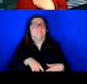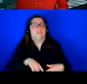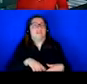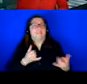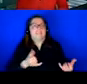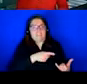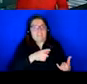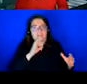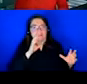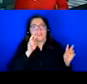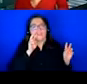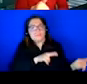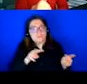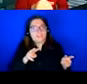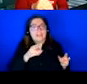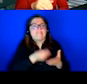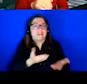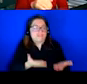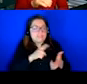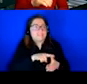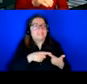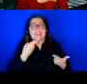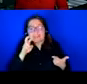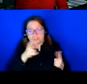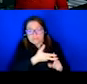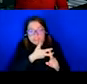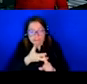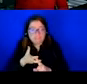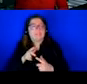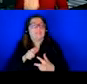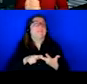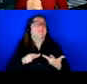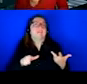at fundraising. They're looking at HR recruiting as well. There's some